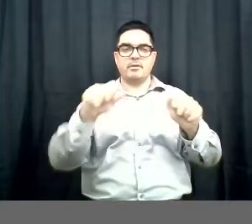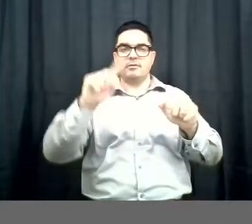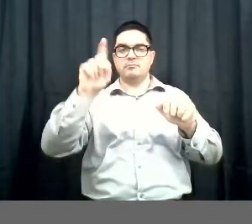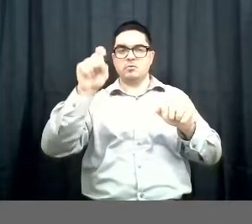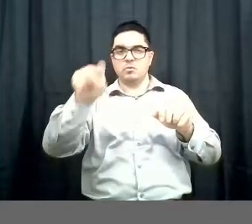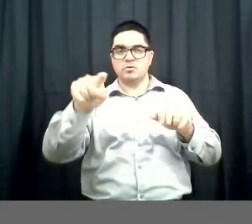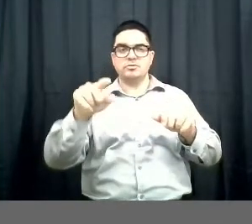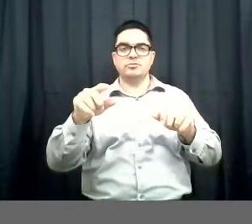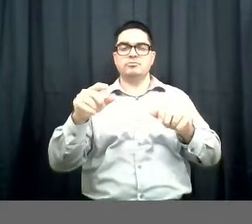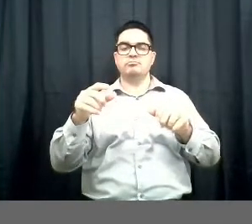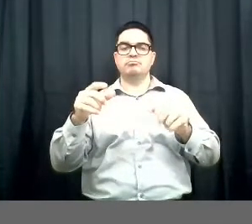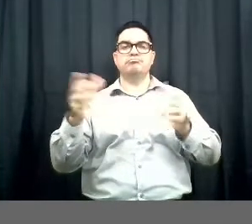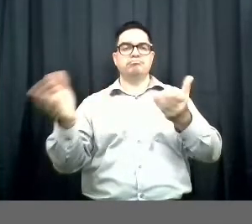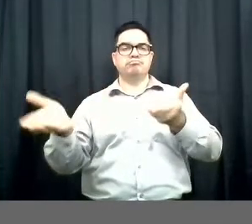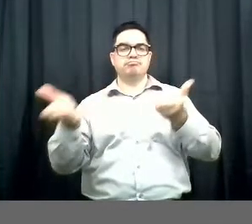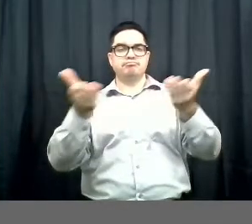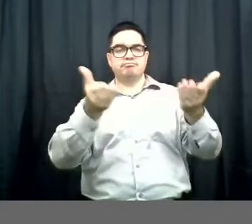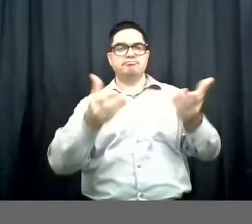Chairman.